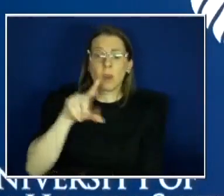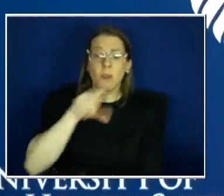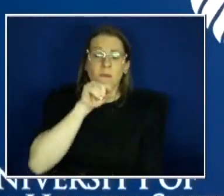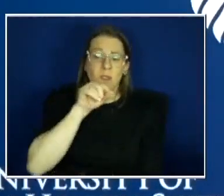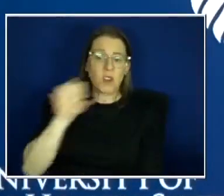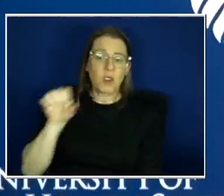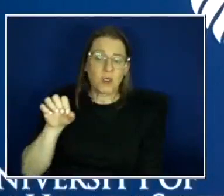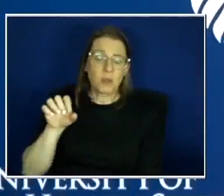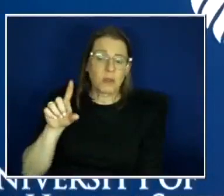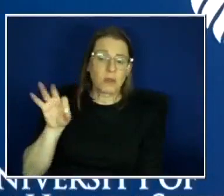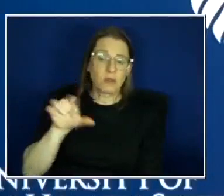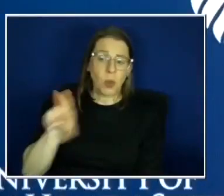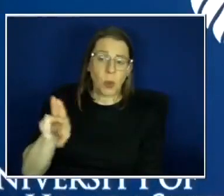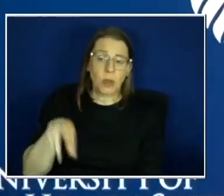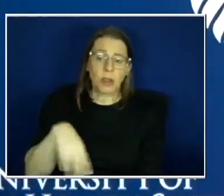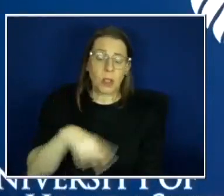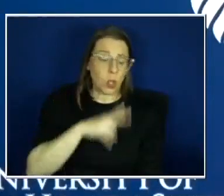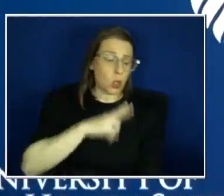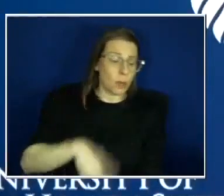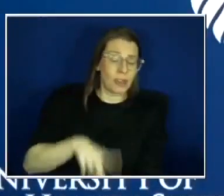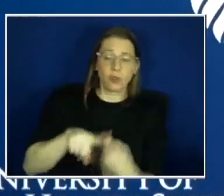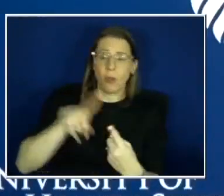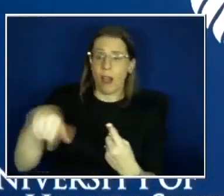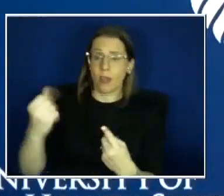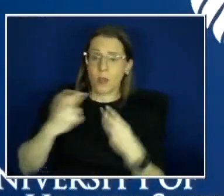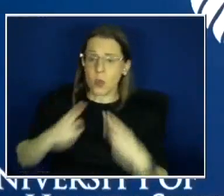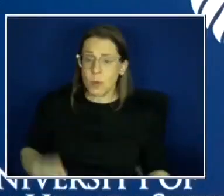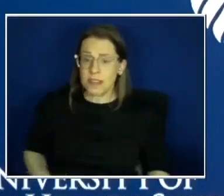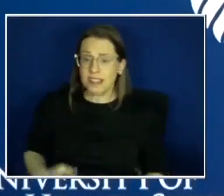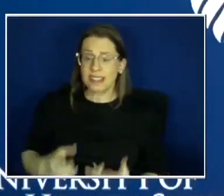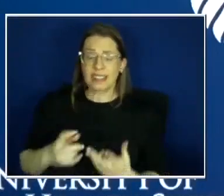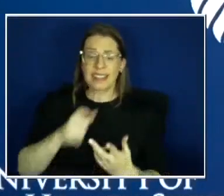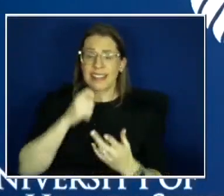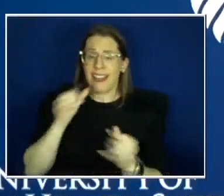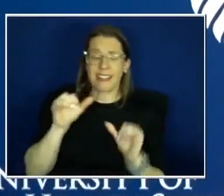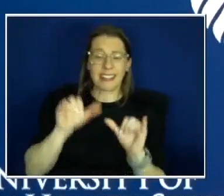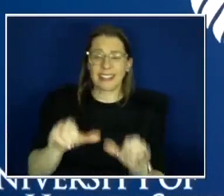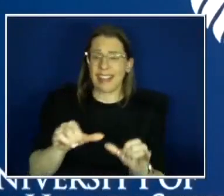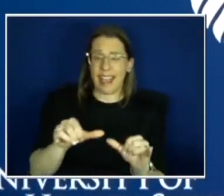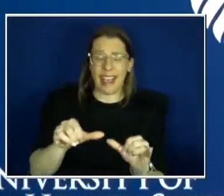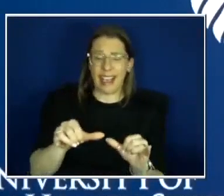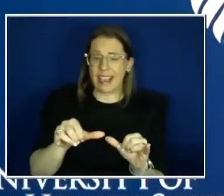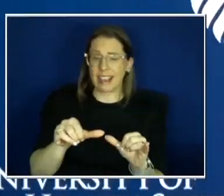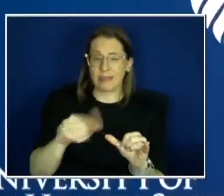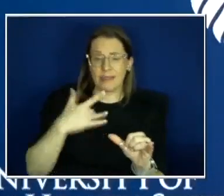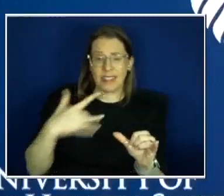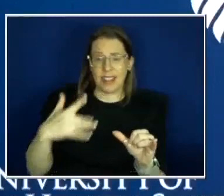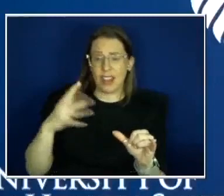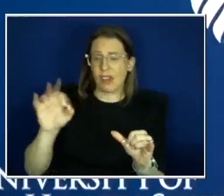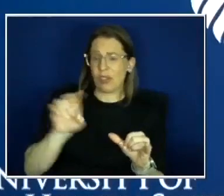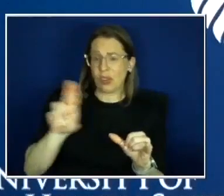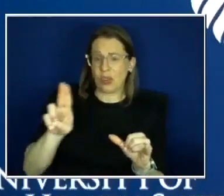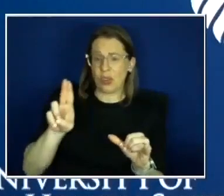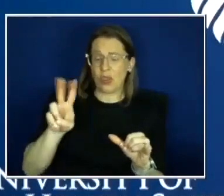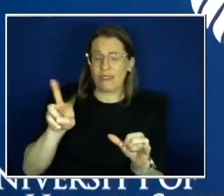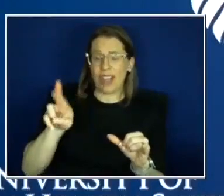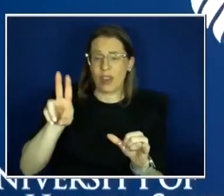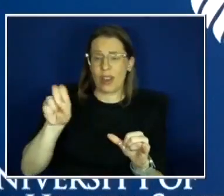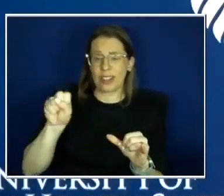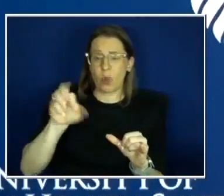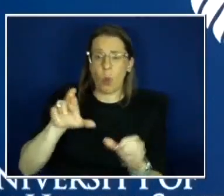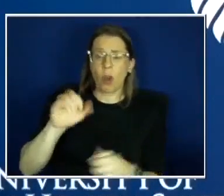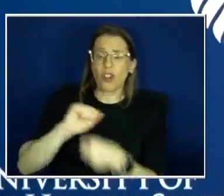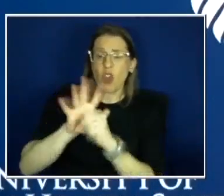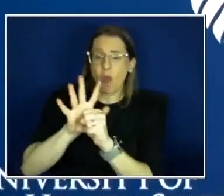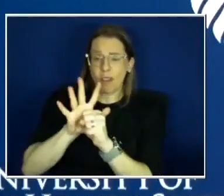from humans to other humans, it is not in the same realm as the typical influenza virus or COVID. It